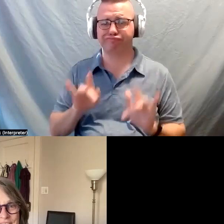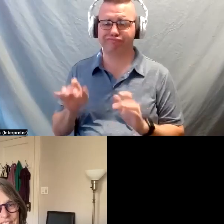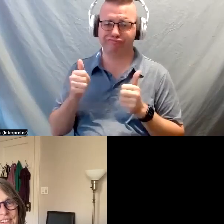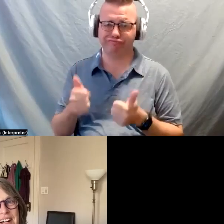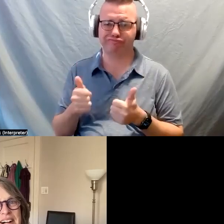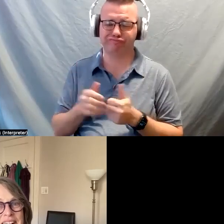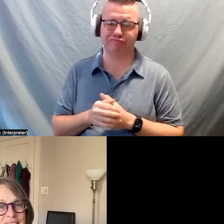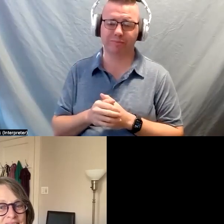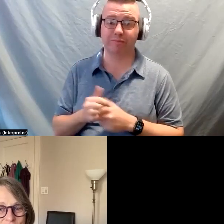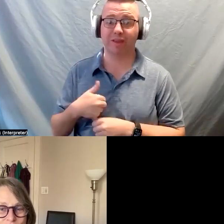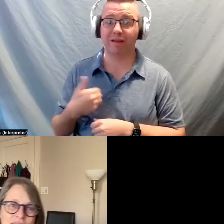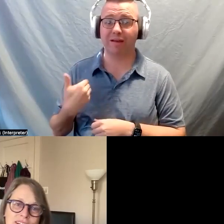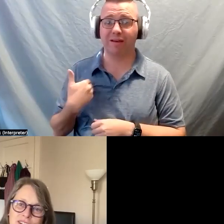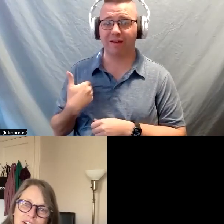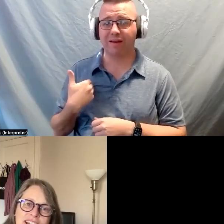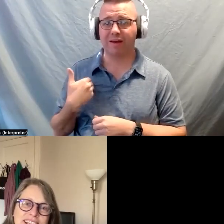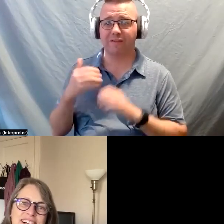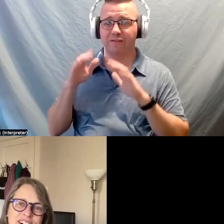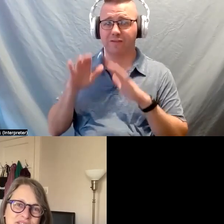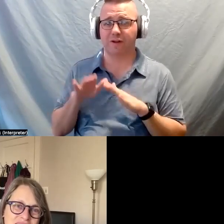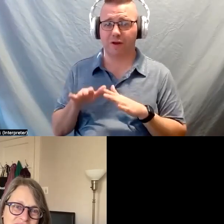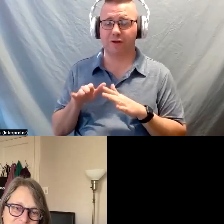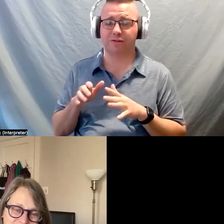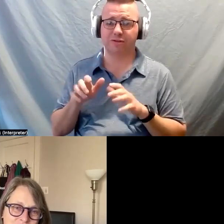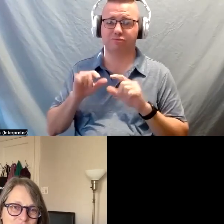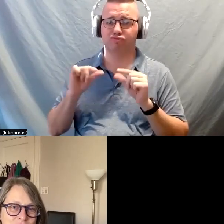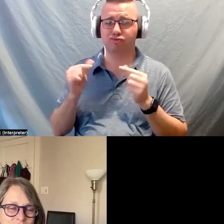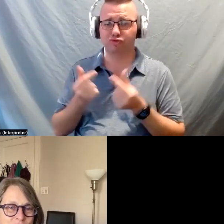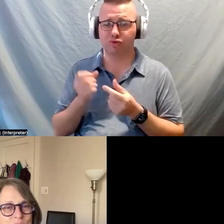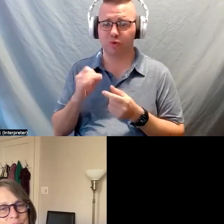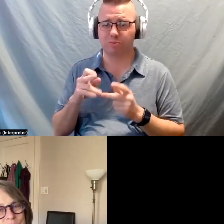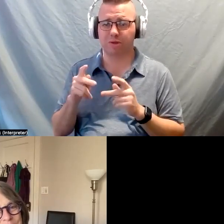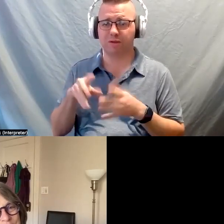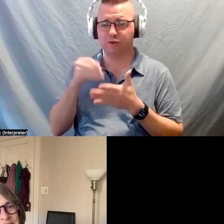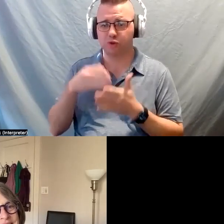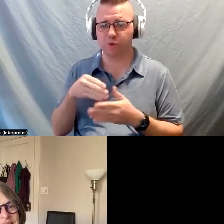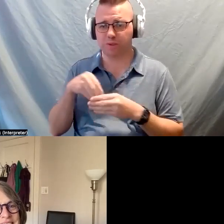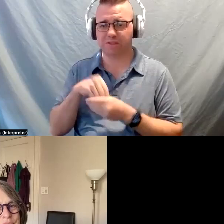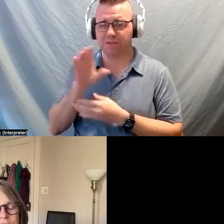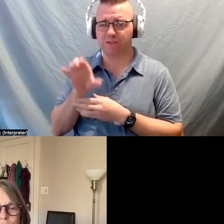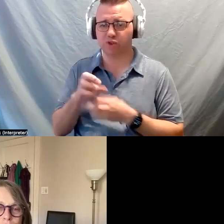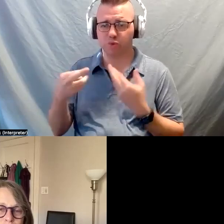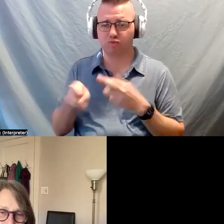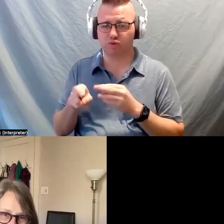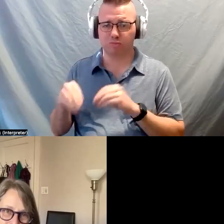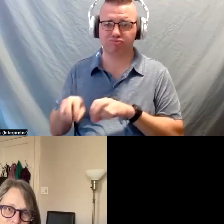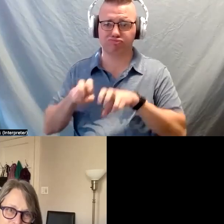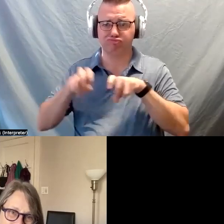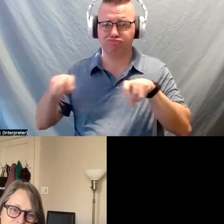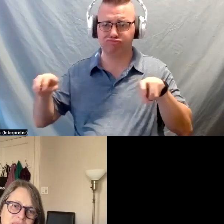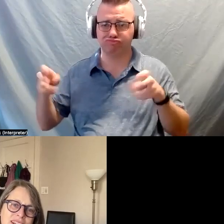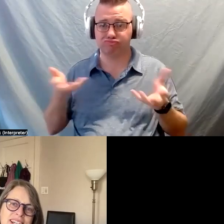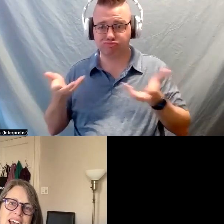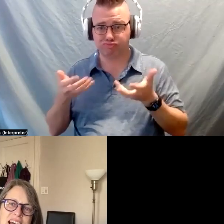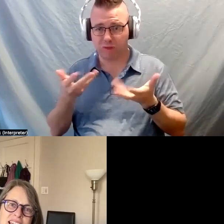I have an extraordinary array of students in the Zoom room here who have wonderful questions